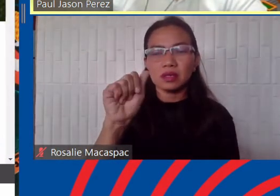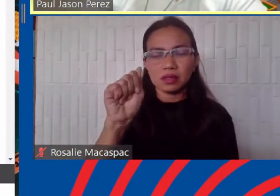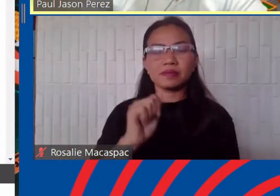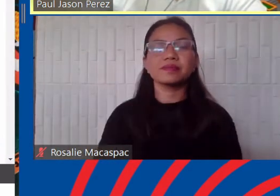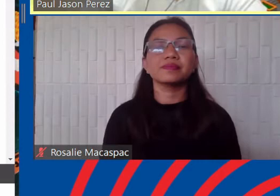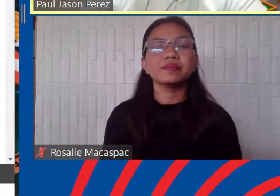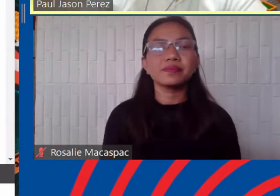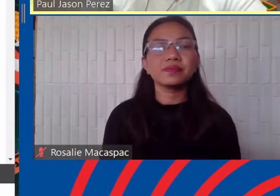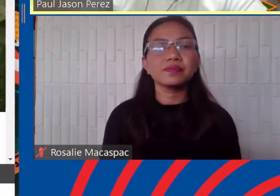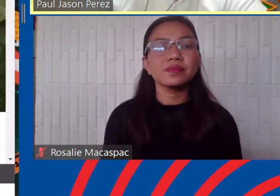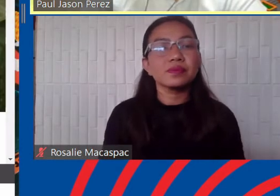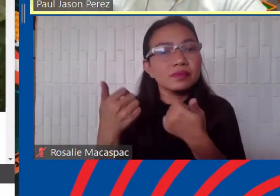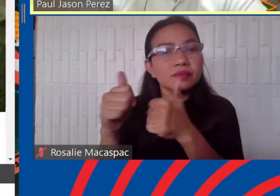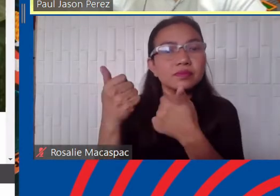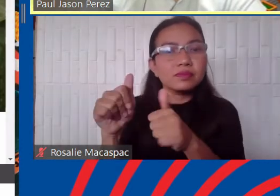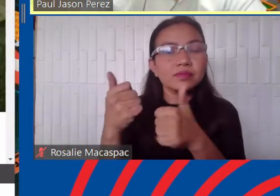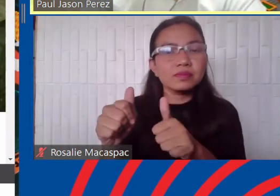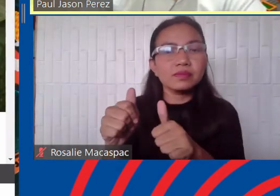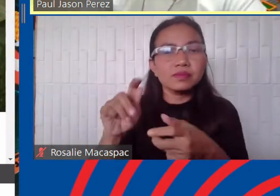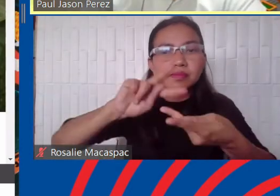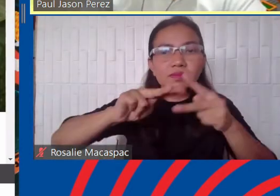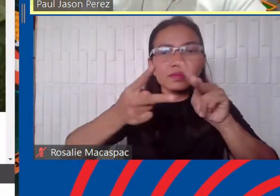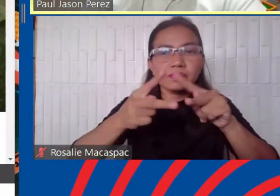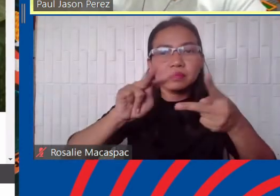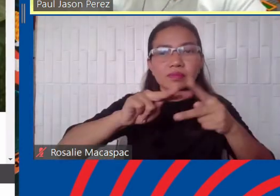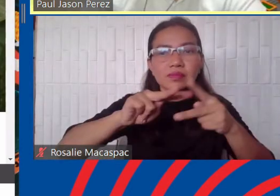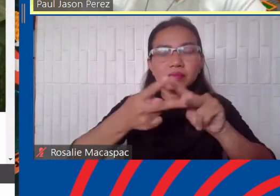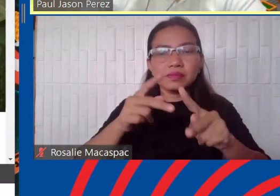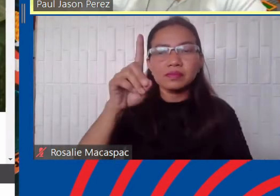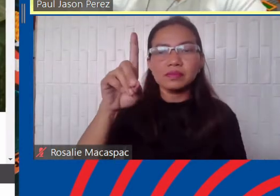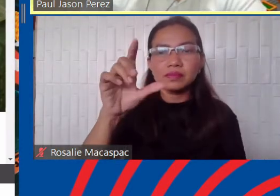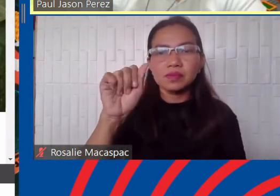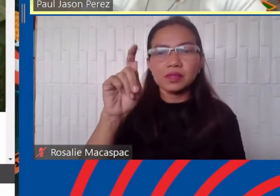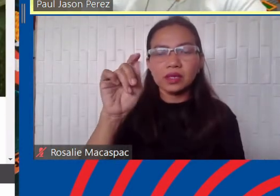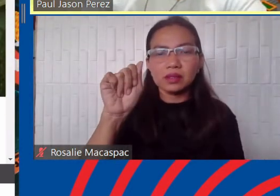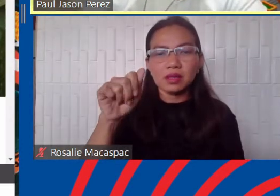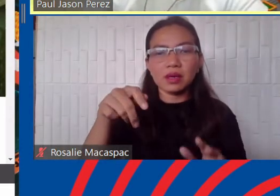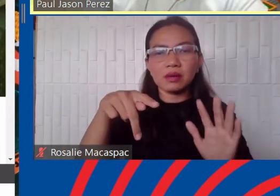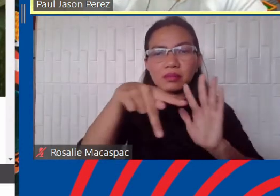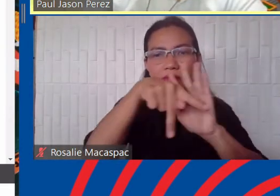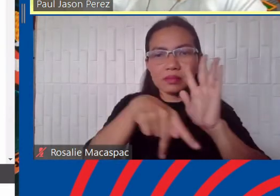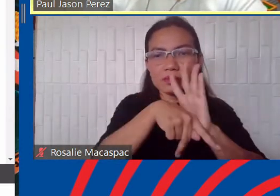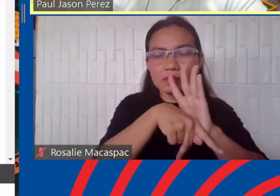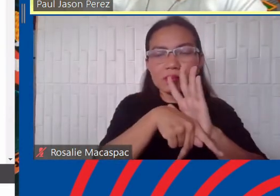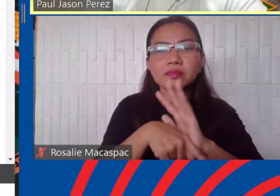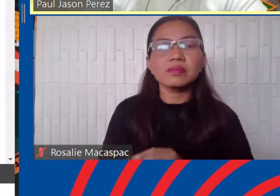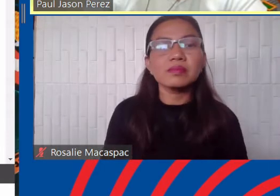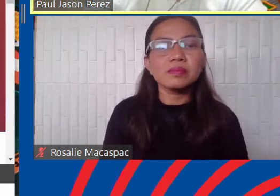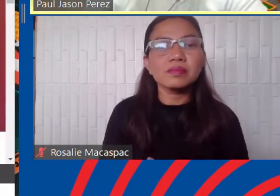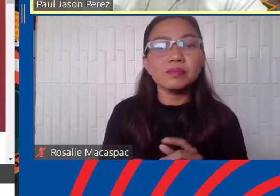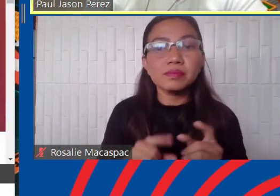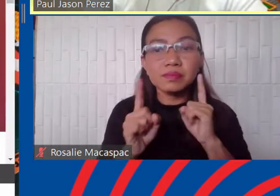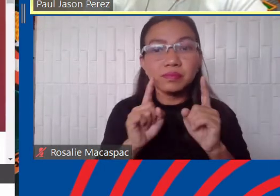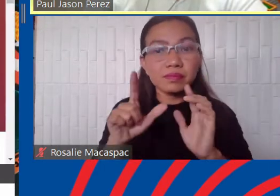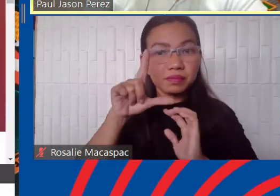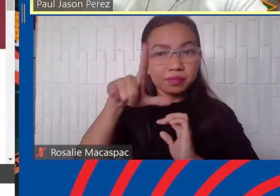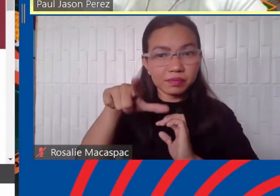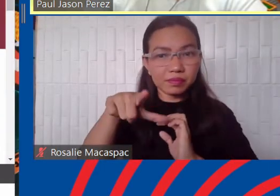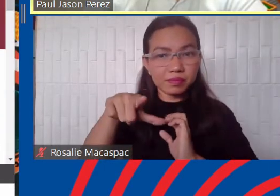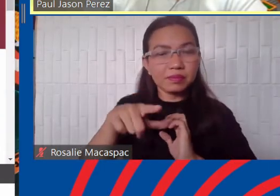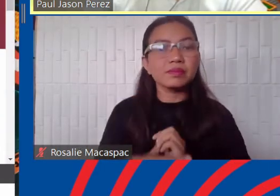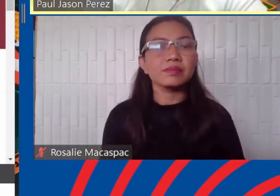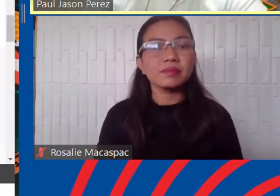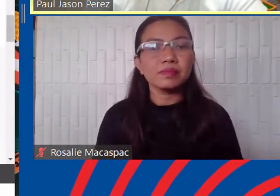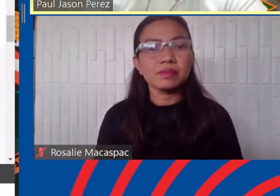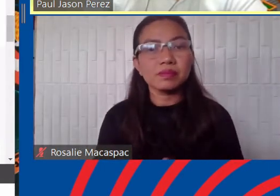And it follows the fair data principles. We can talk about that later. And then from